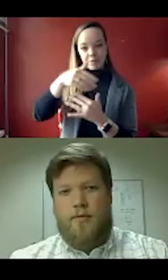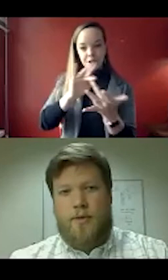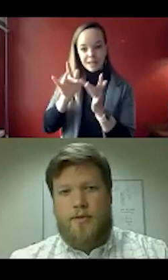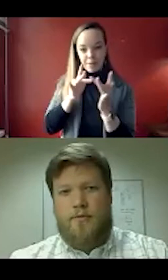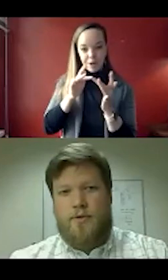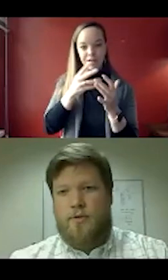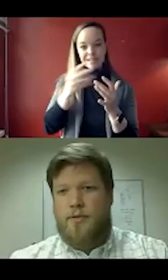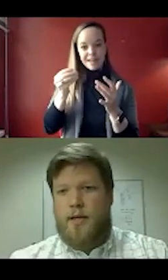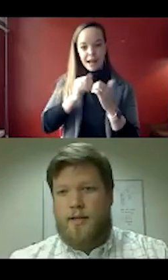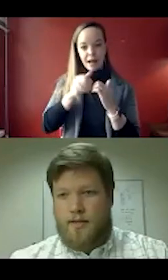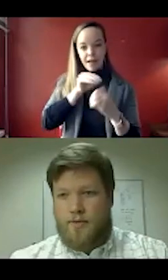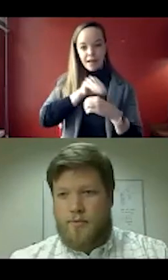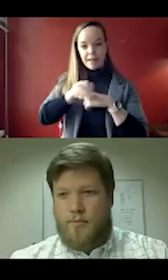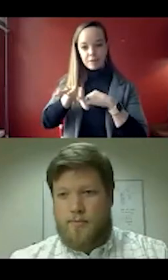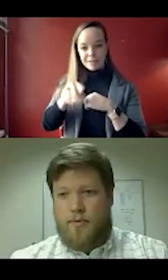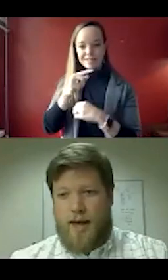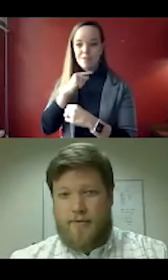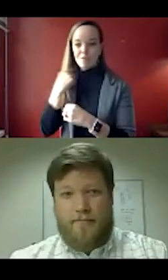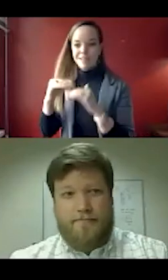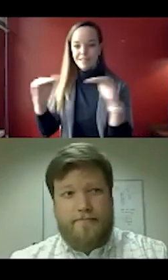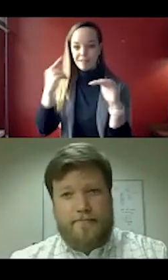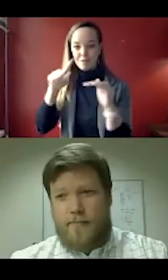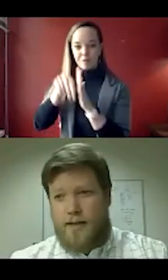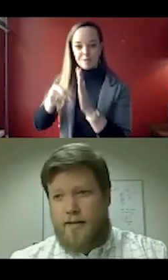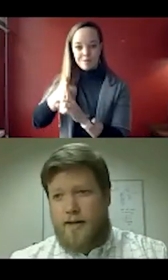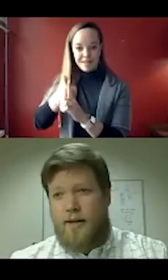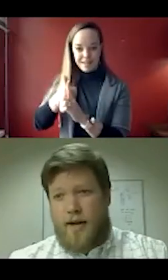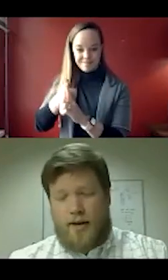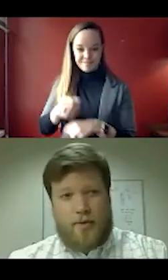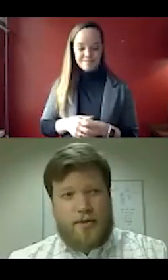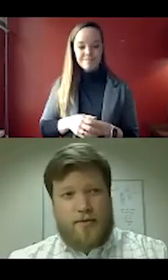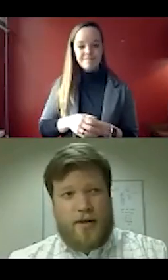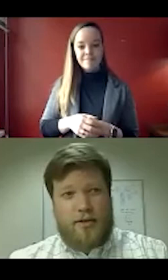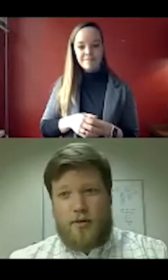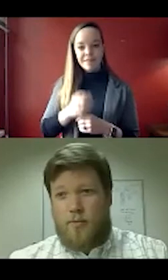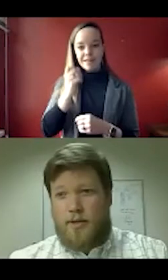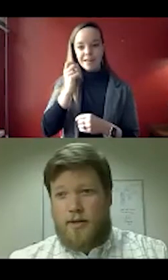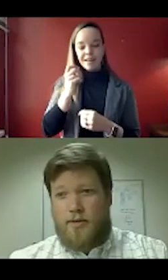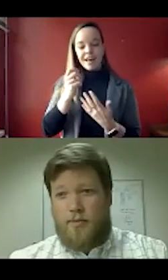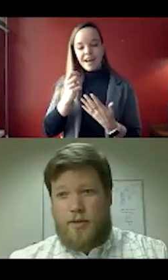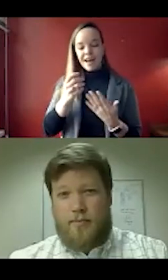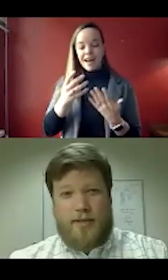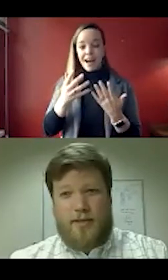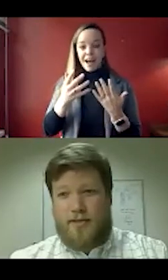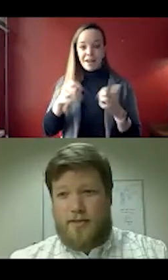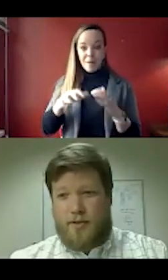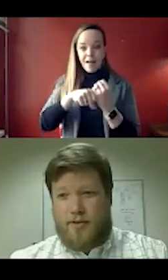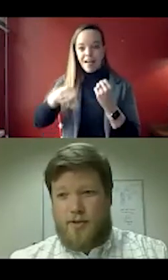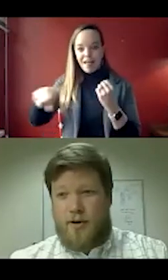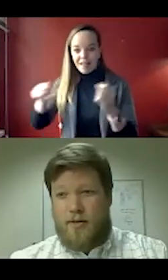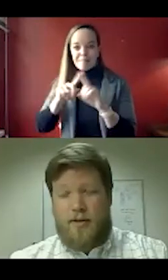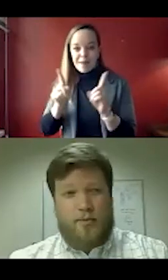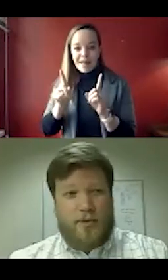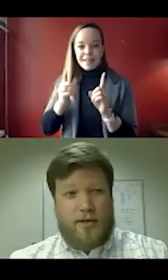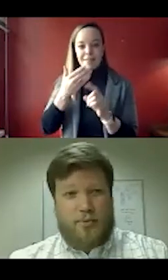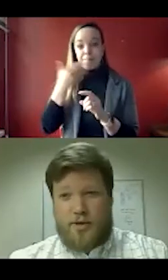on the risk for suicide that individual people have them. And at risk of sounding long-winded, I thought one of the best places that we could